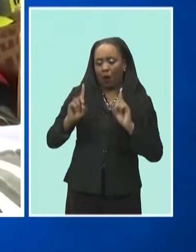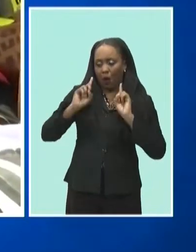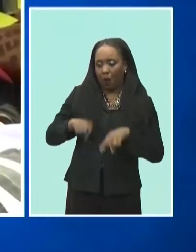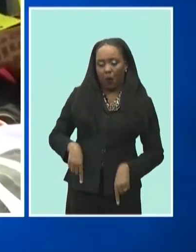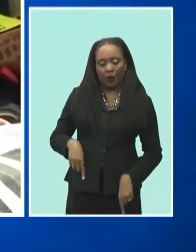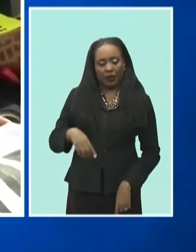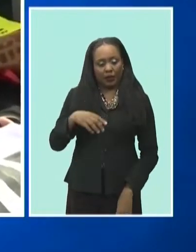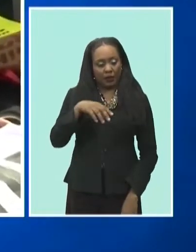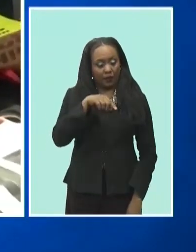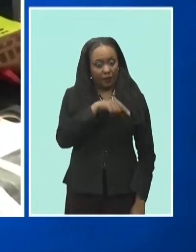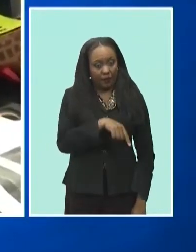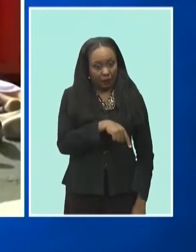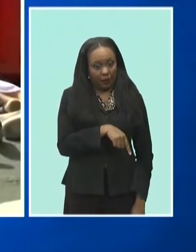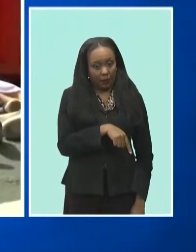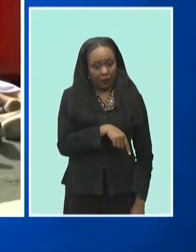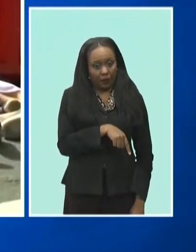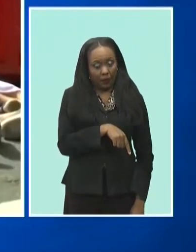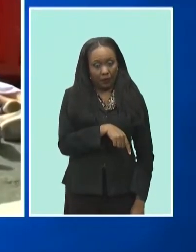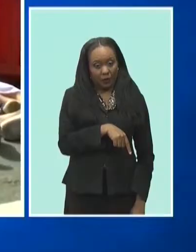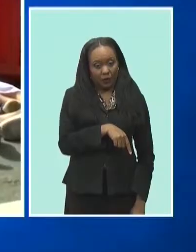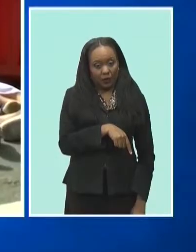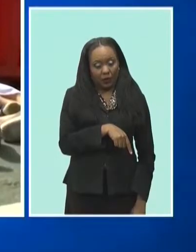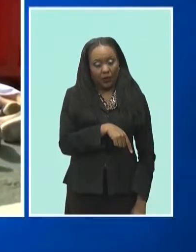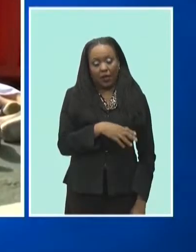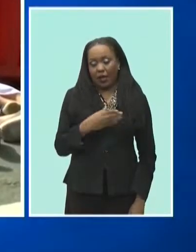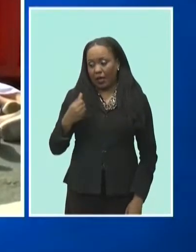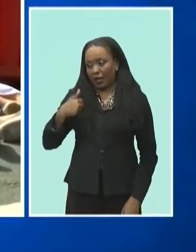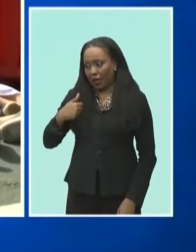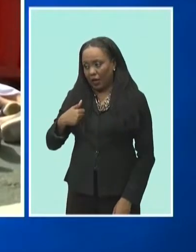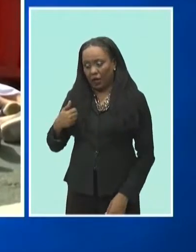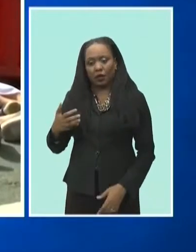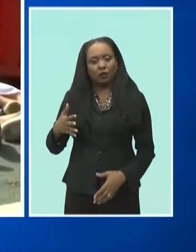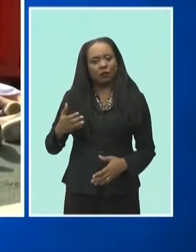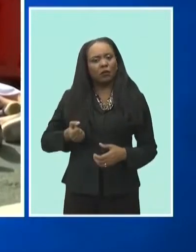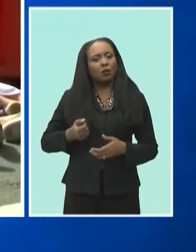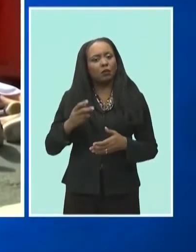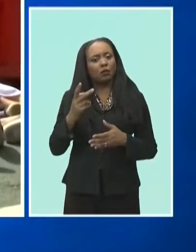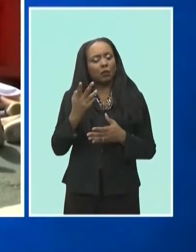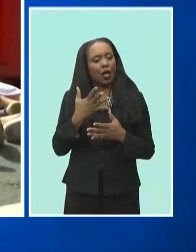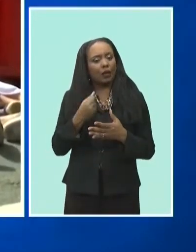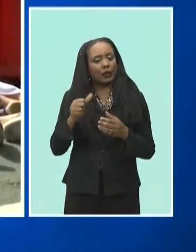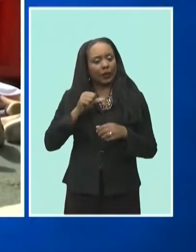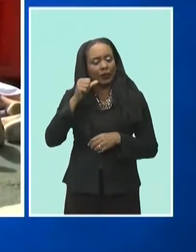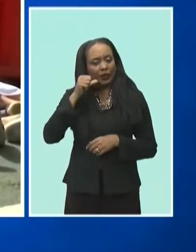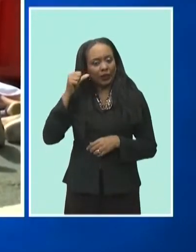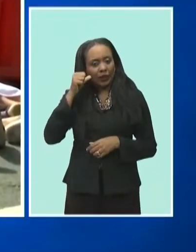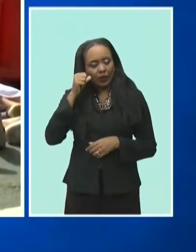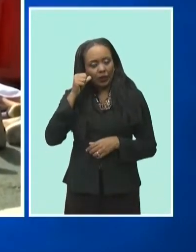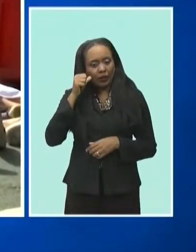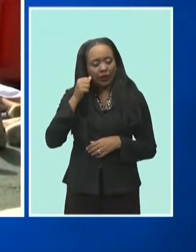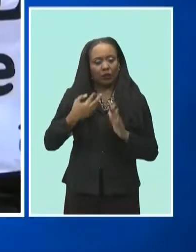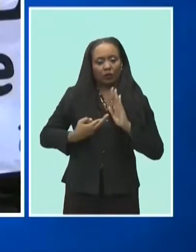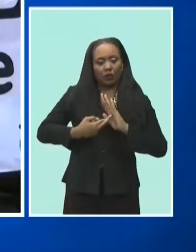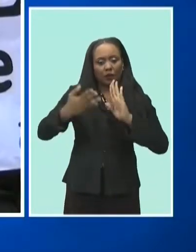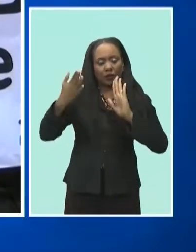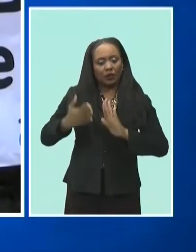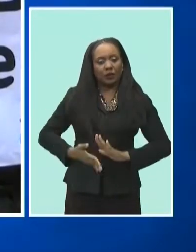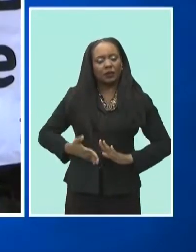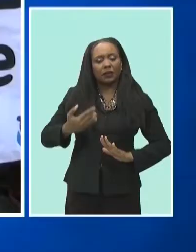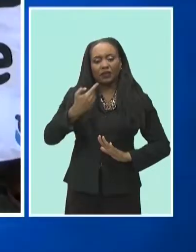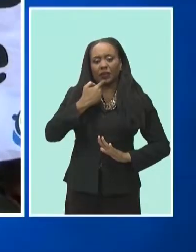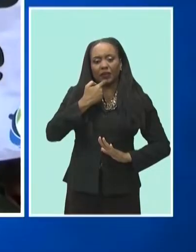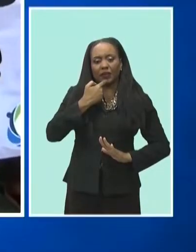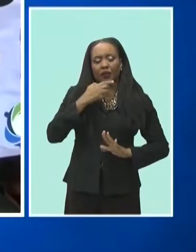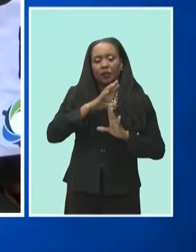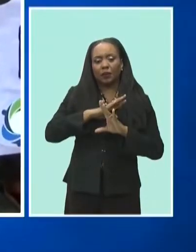Embassy in Canada to return to Manila. And yesterday, according to the spokesperson of President Rodrigo Duterte, the